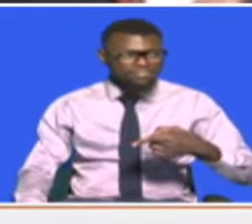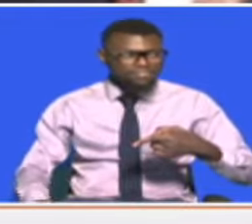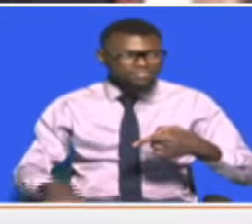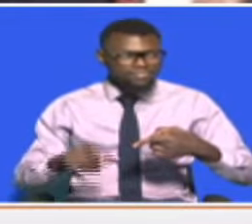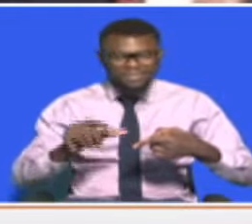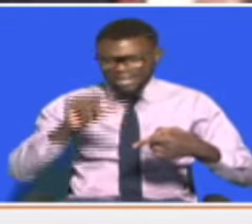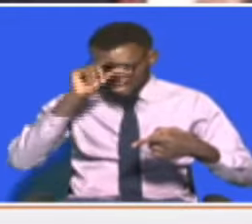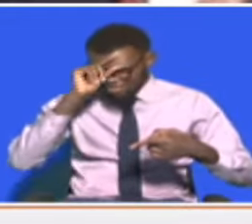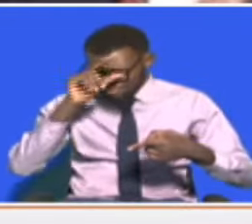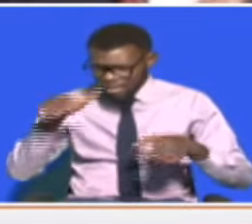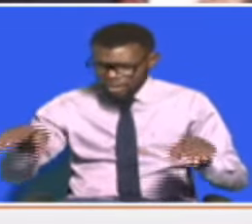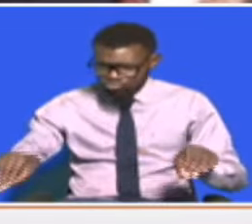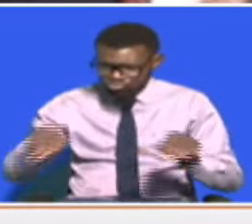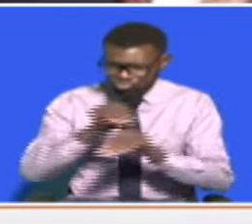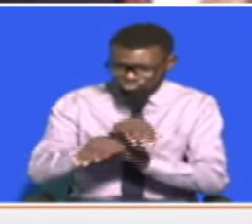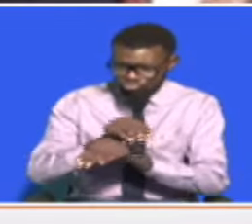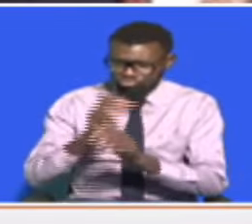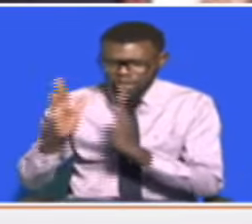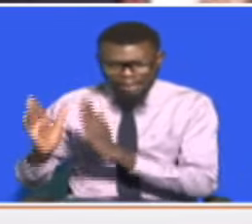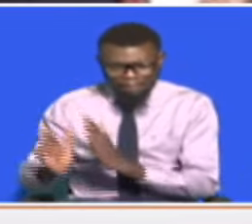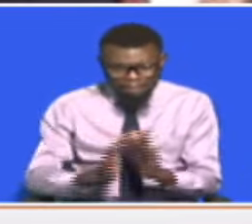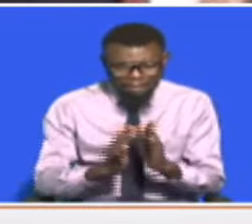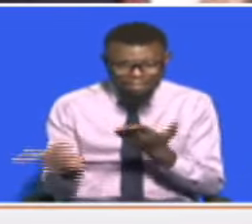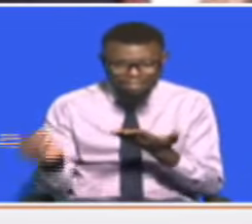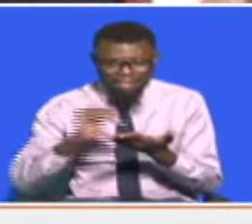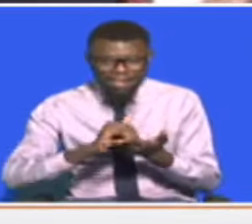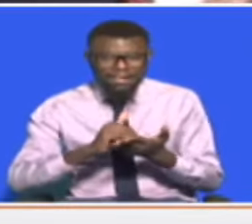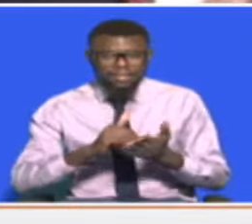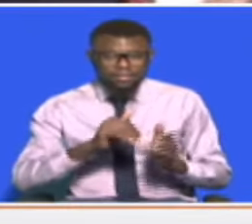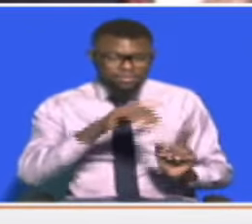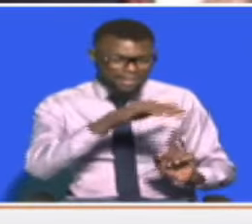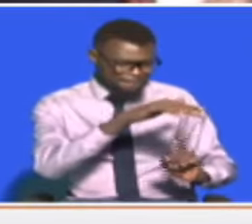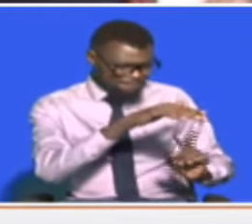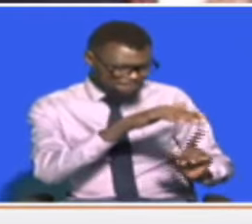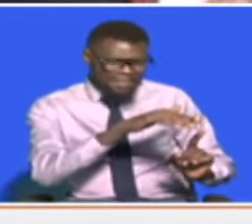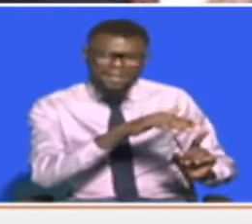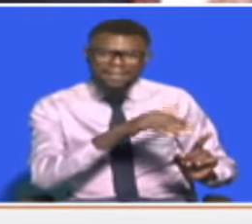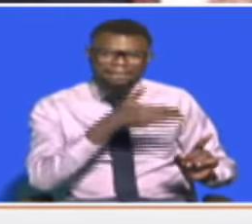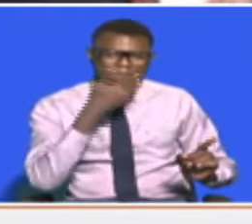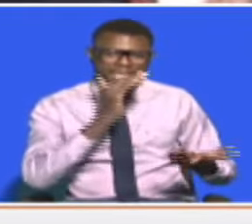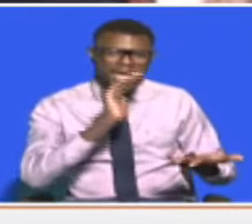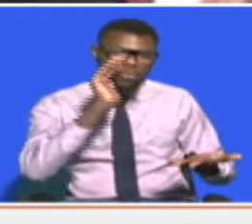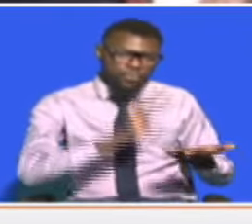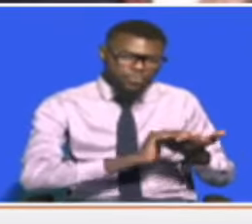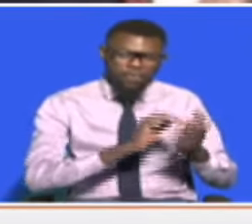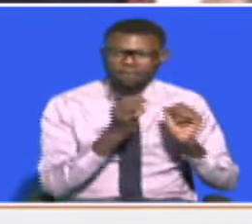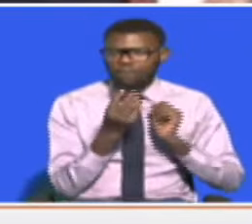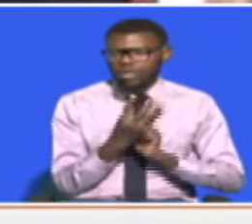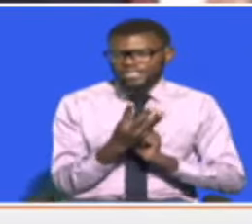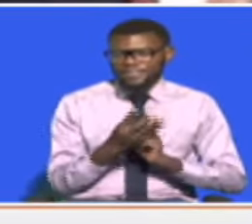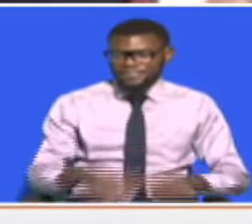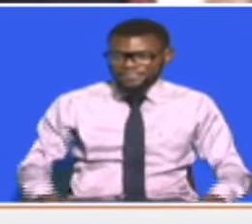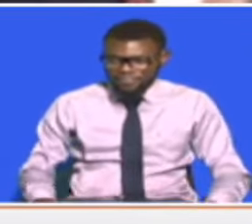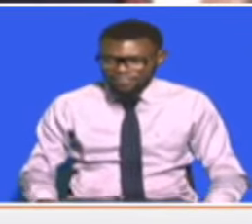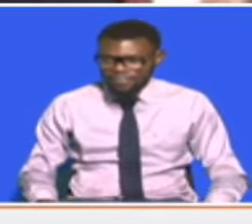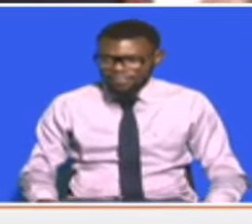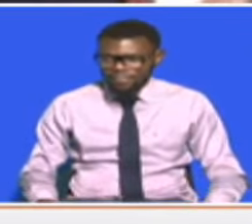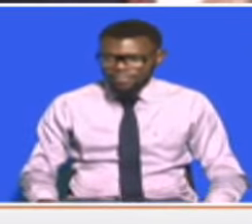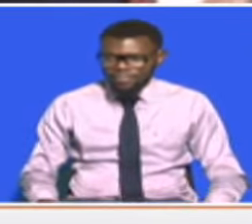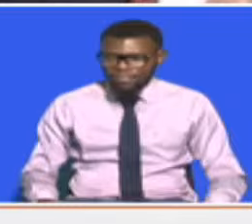your government by, among other things, trim down the size of your cabinet to 14. Rid your cabinet